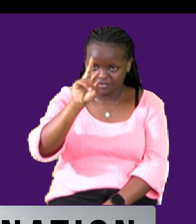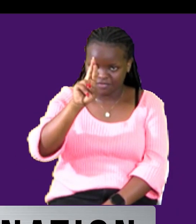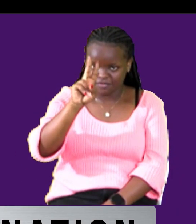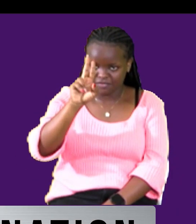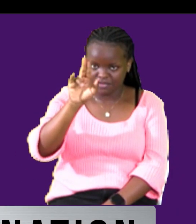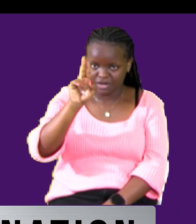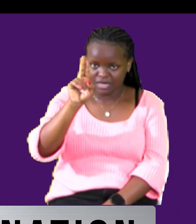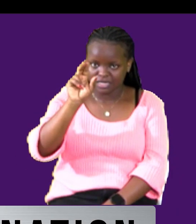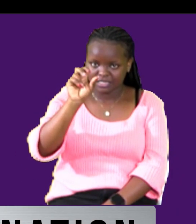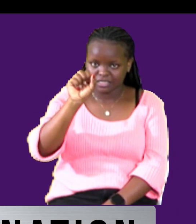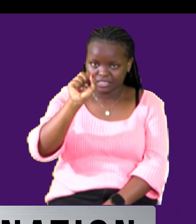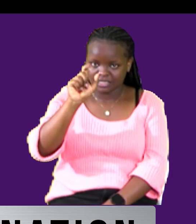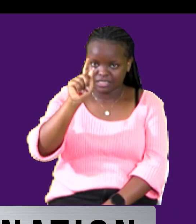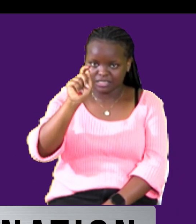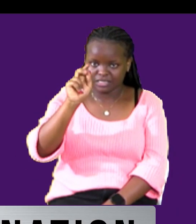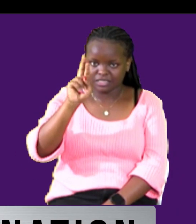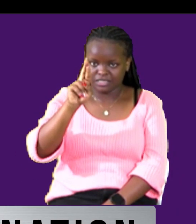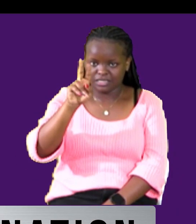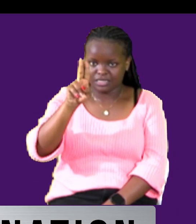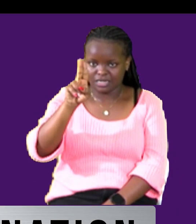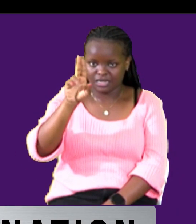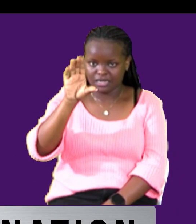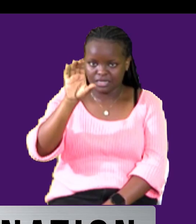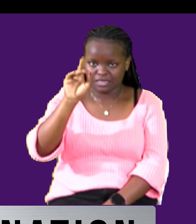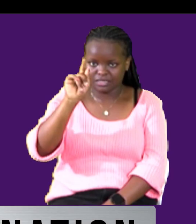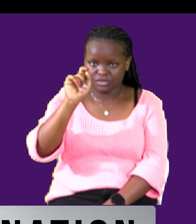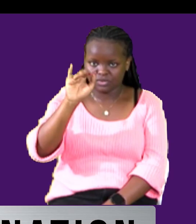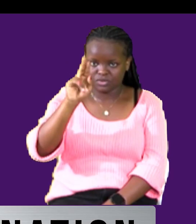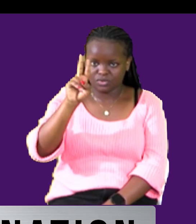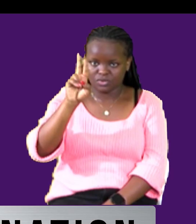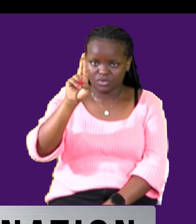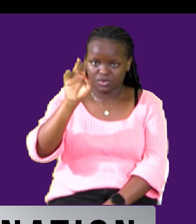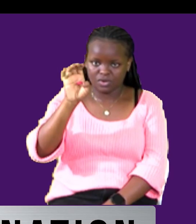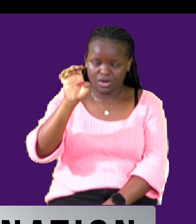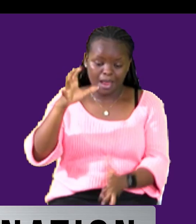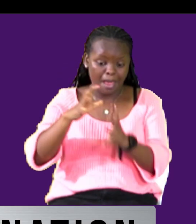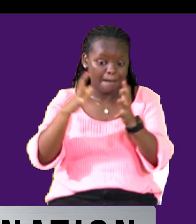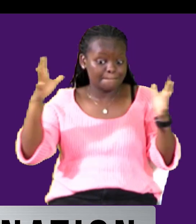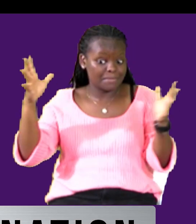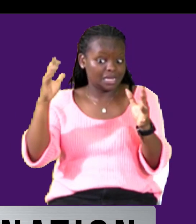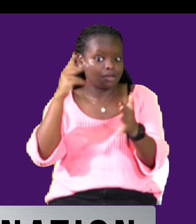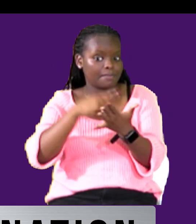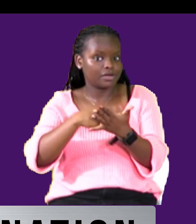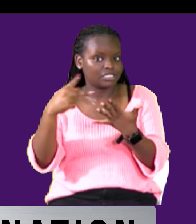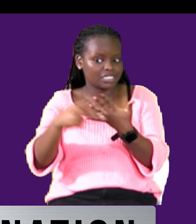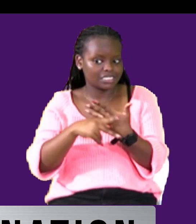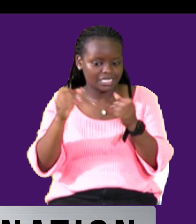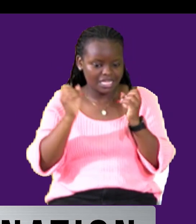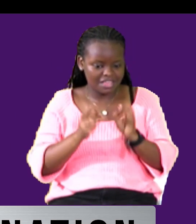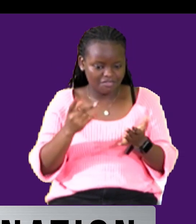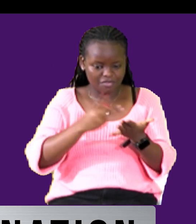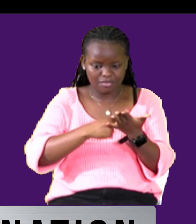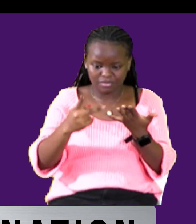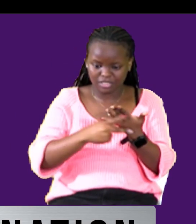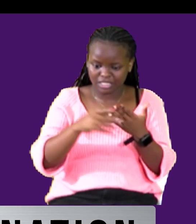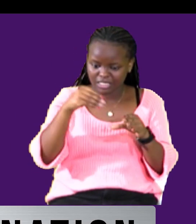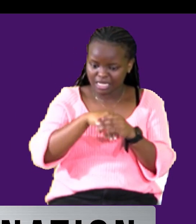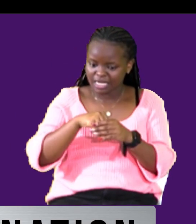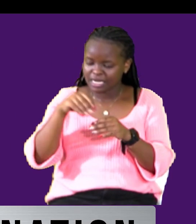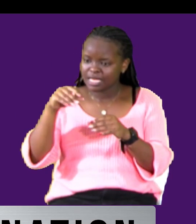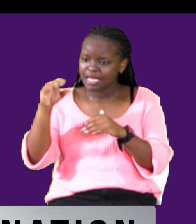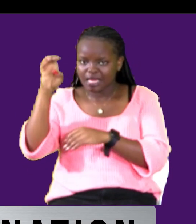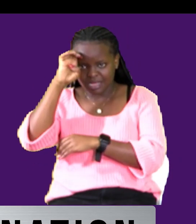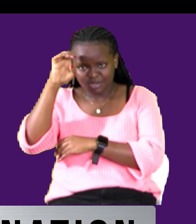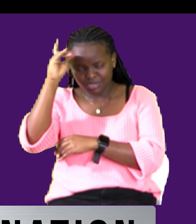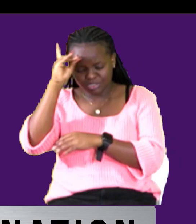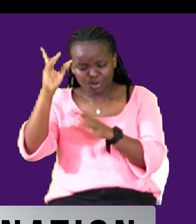infrastructural development mega projects. You know what I mean? Right. Mega project. If it is a project within the education center, then